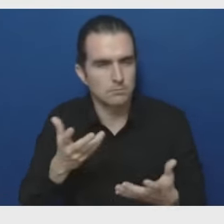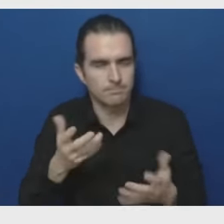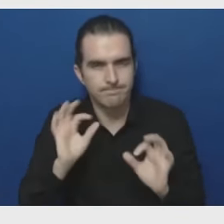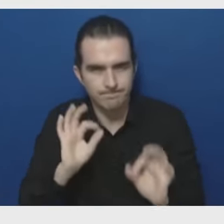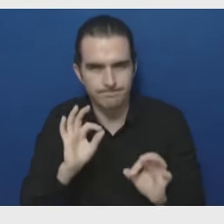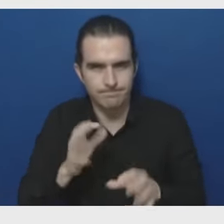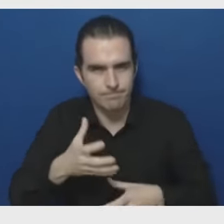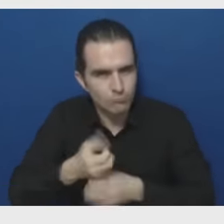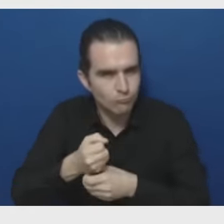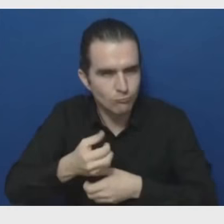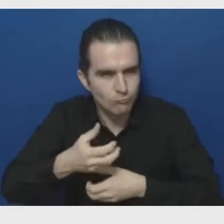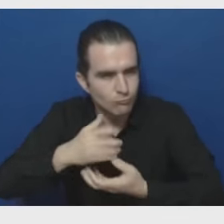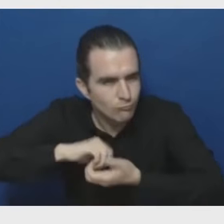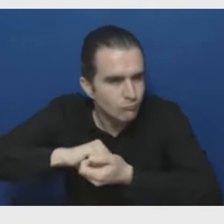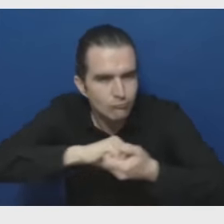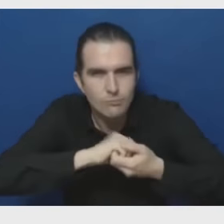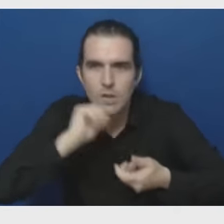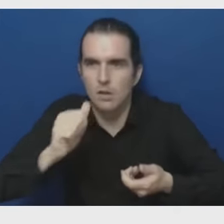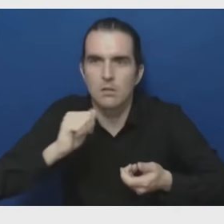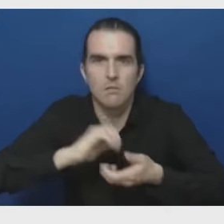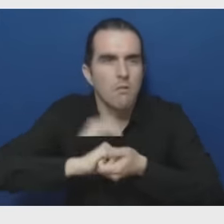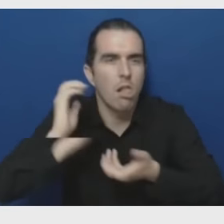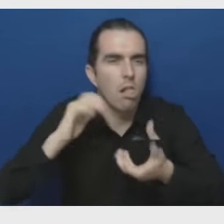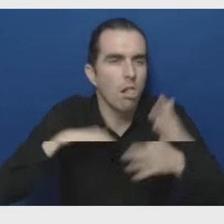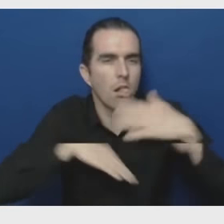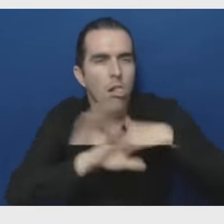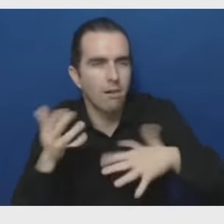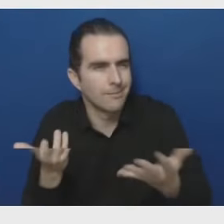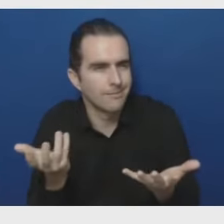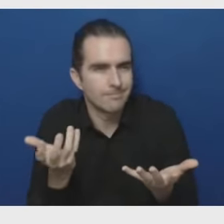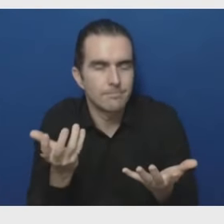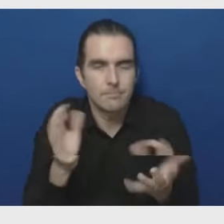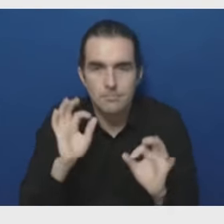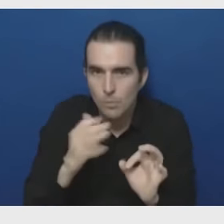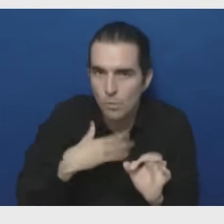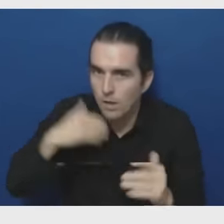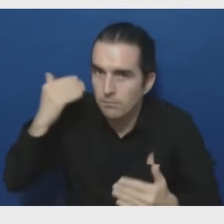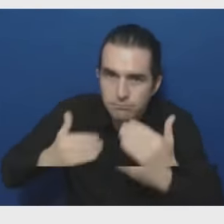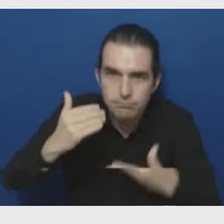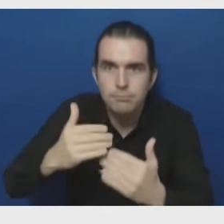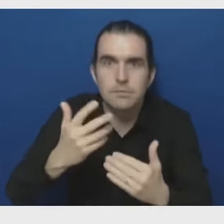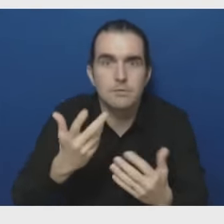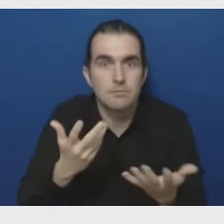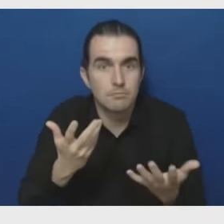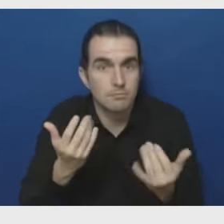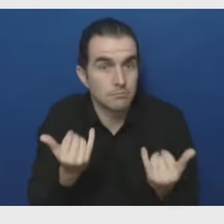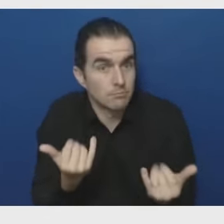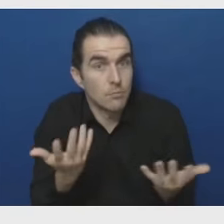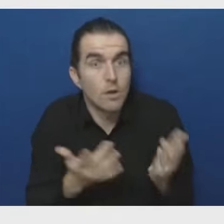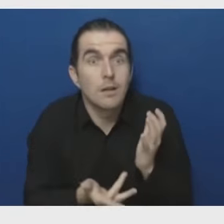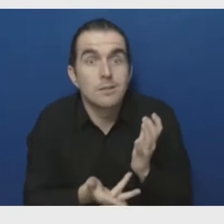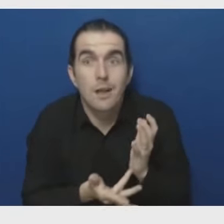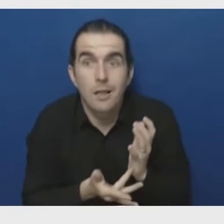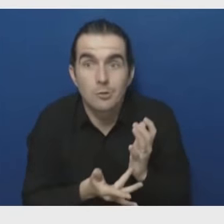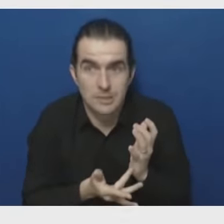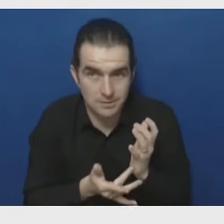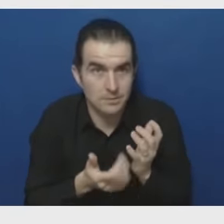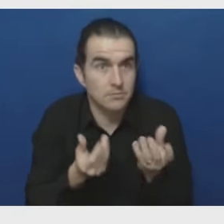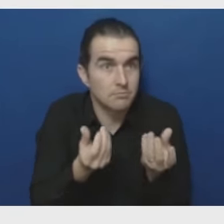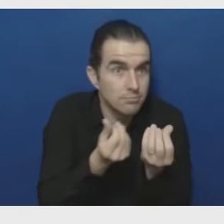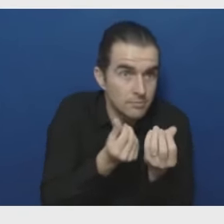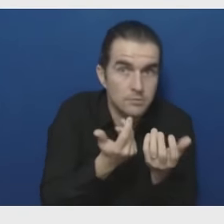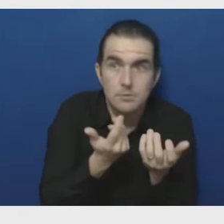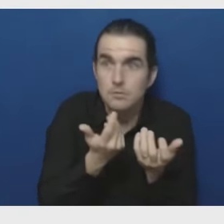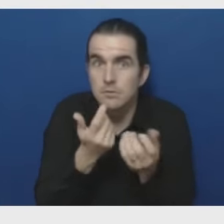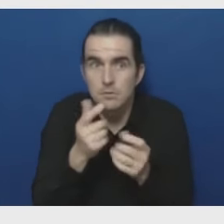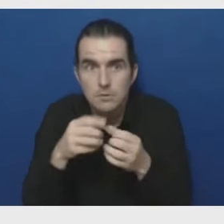scale that you're not ending up with a population that the capacity building is so small that the people who have that capacity building